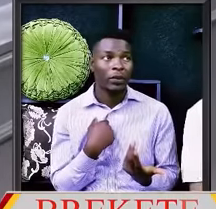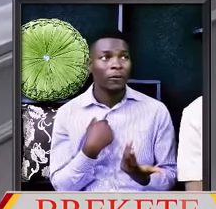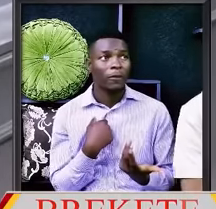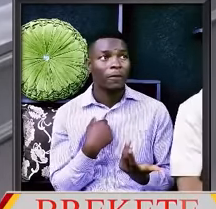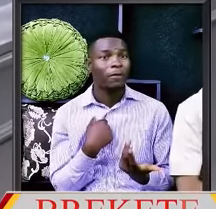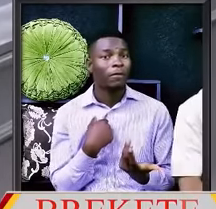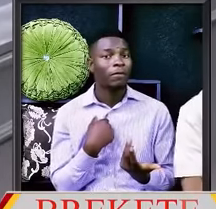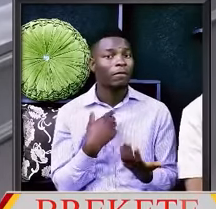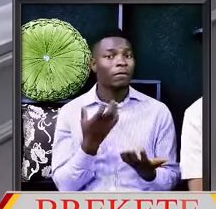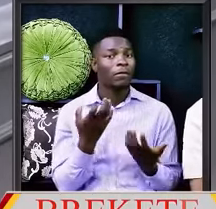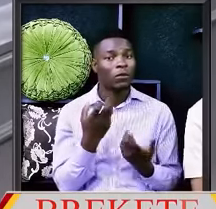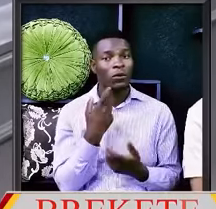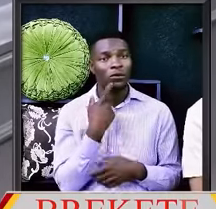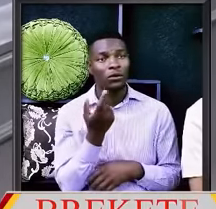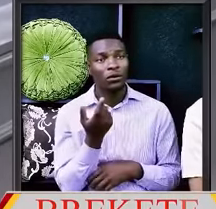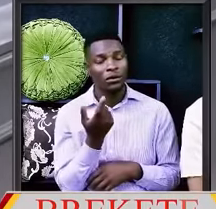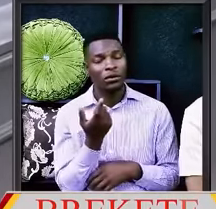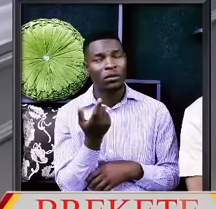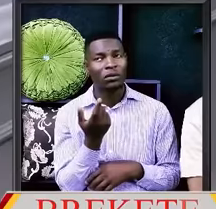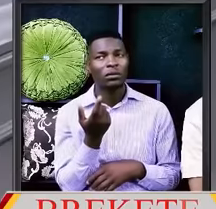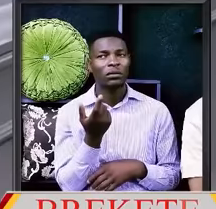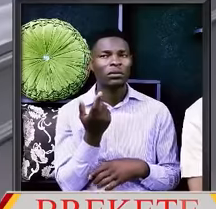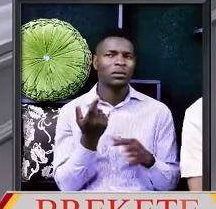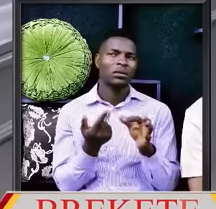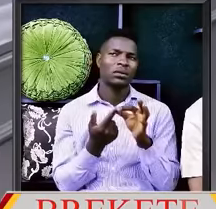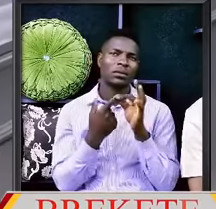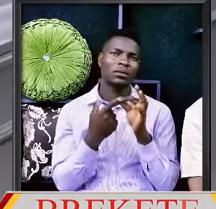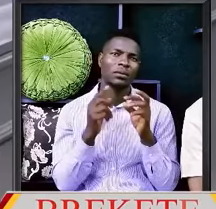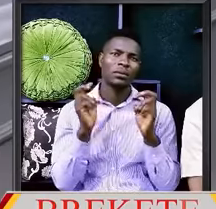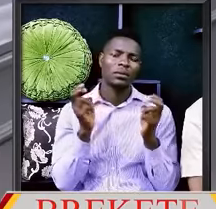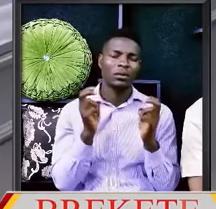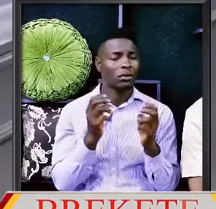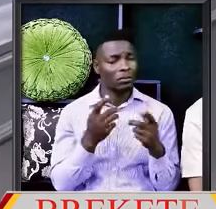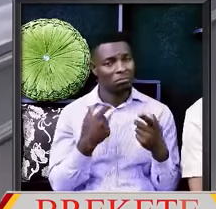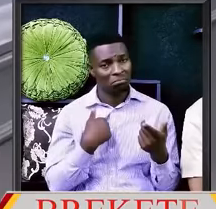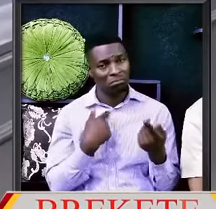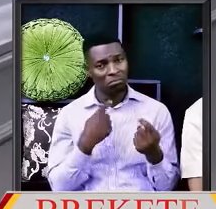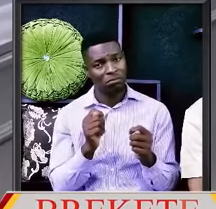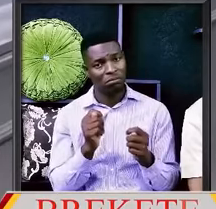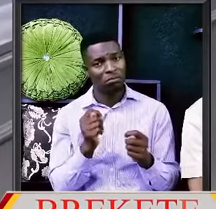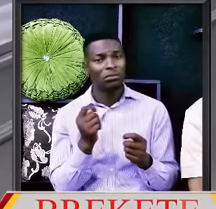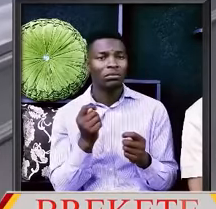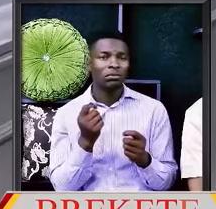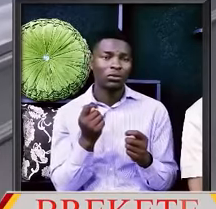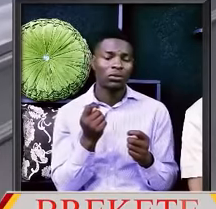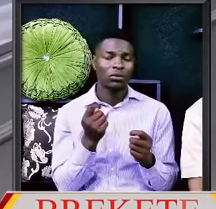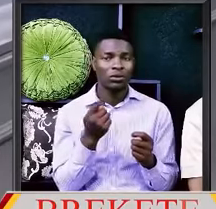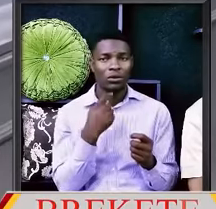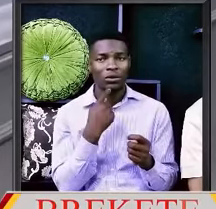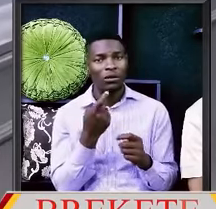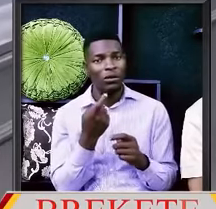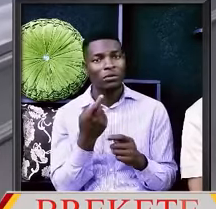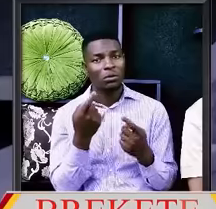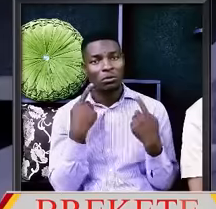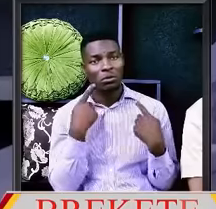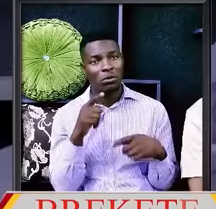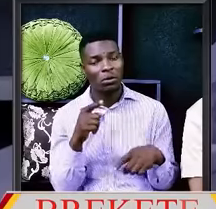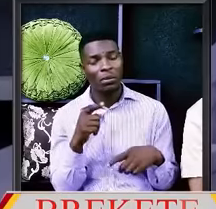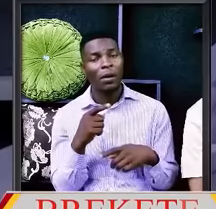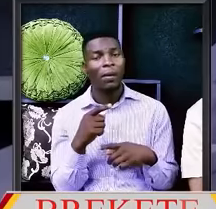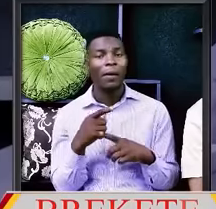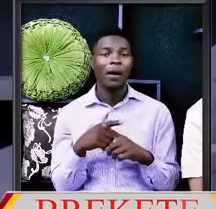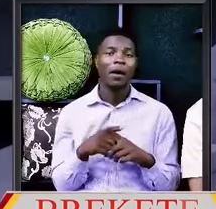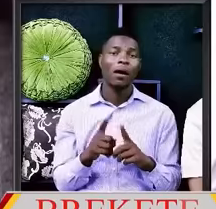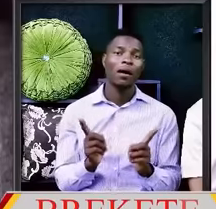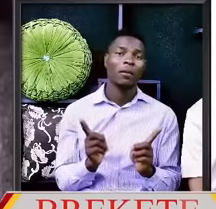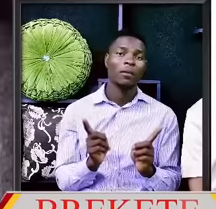I wanted to say that with this particular case, I'm trying to restrain myself from commenting. However, I've been